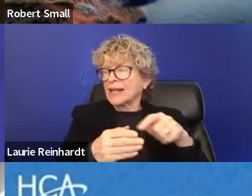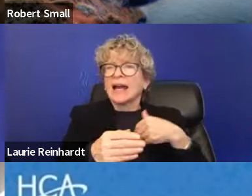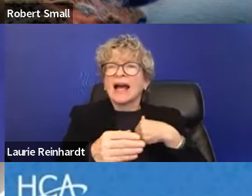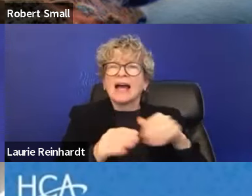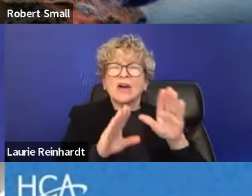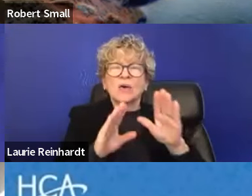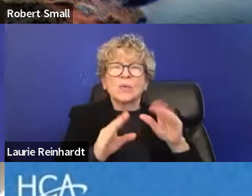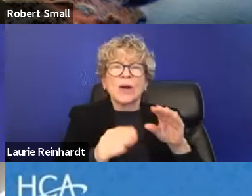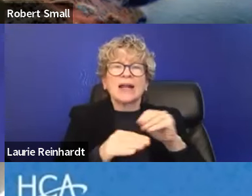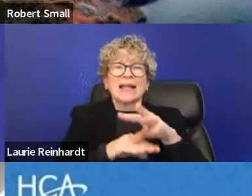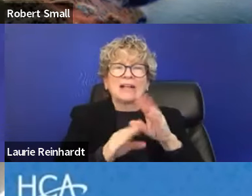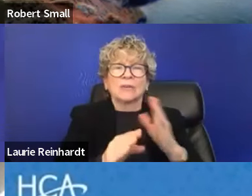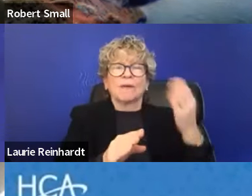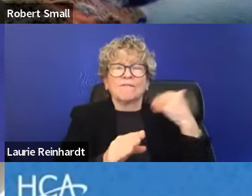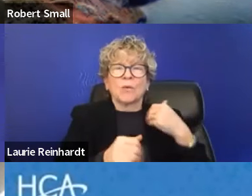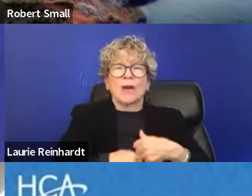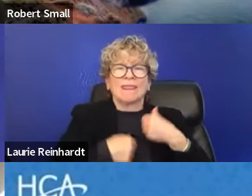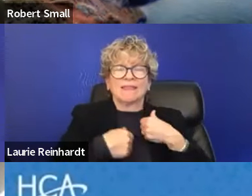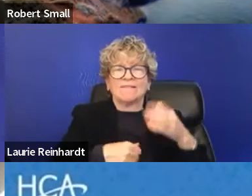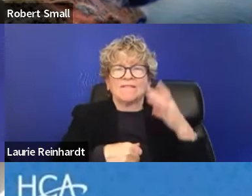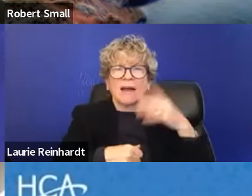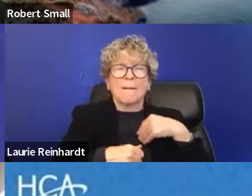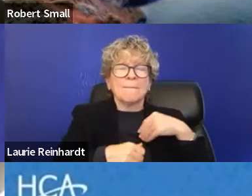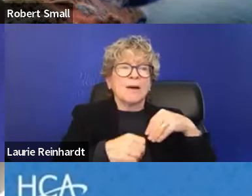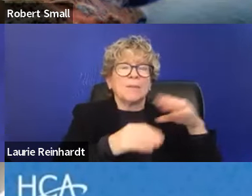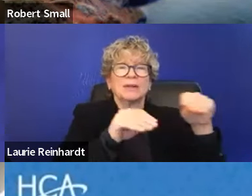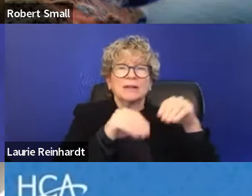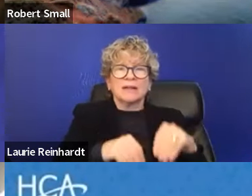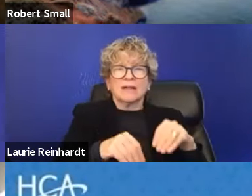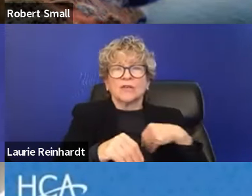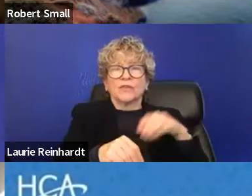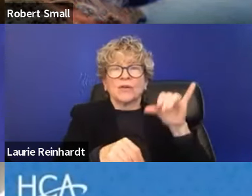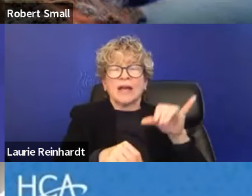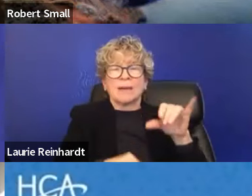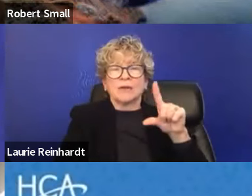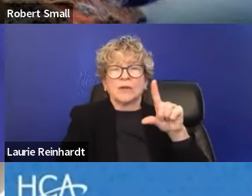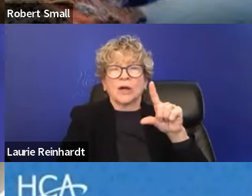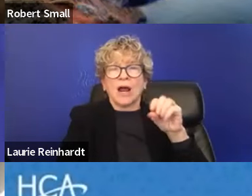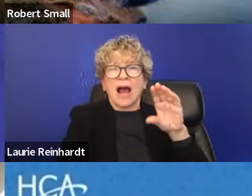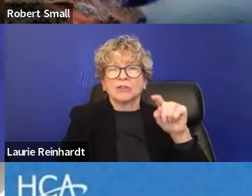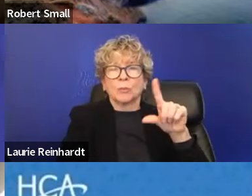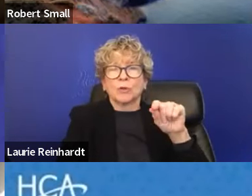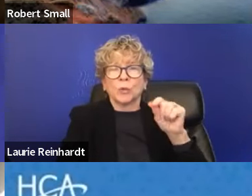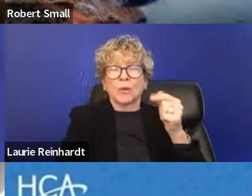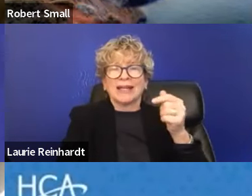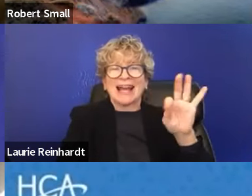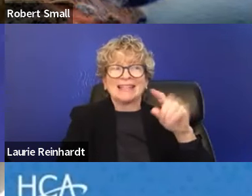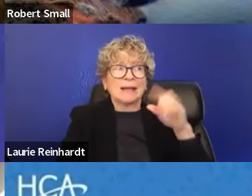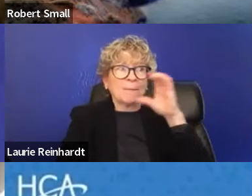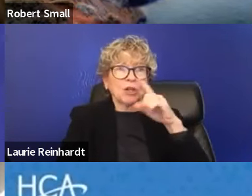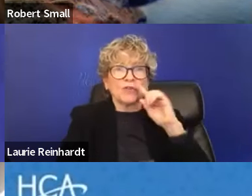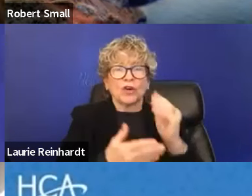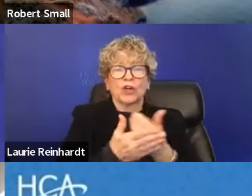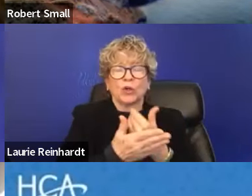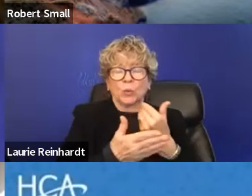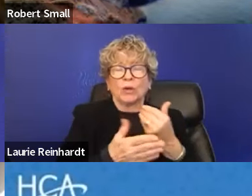California, but I've been looking for someone new since I moved to Yakima in October of 2019. A trend I've seen, it's in the survey somewhere